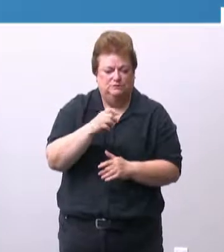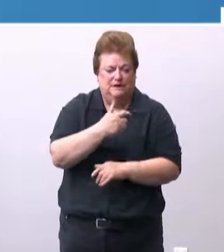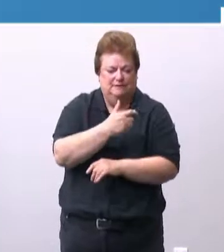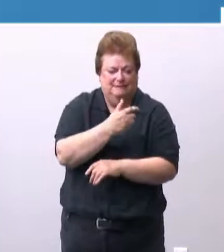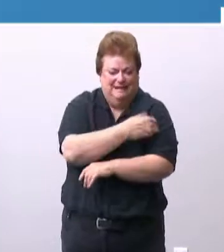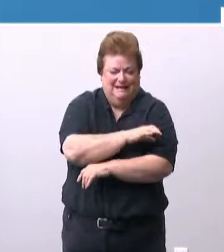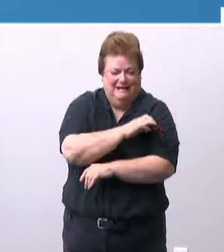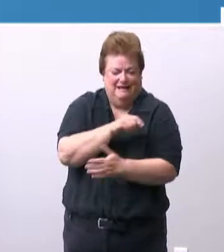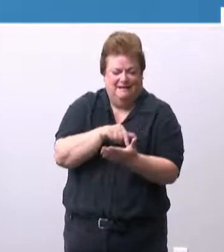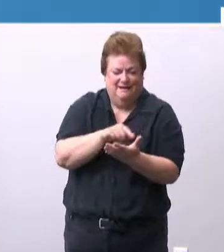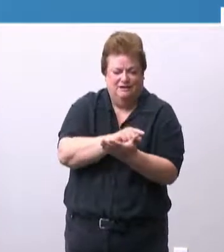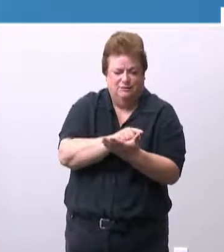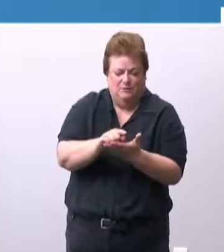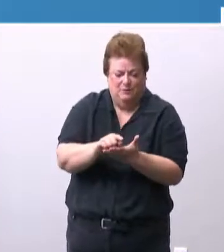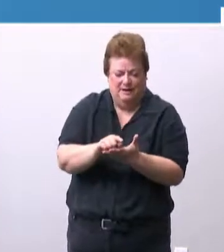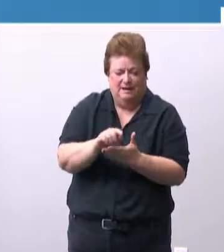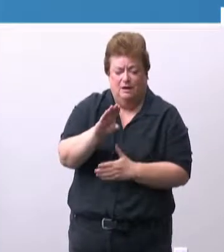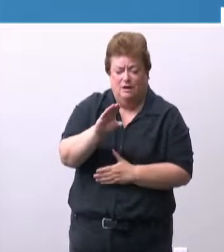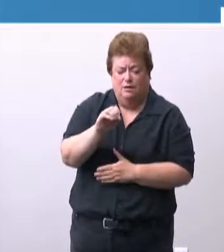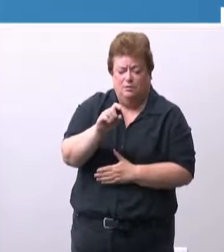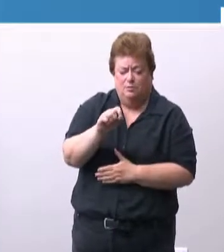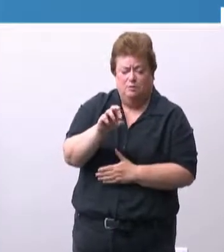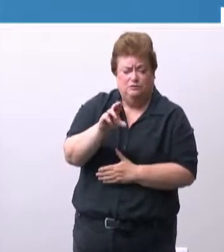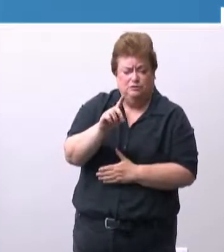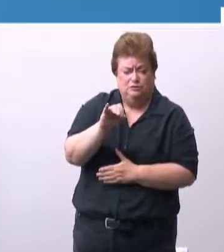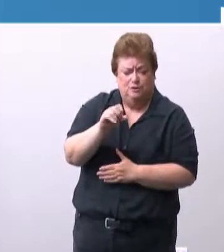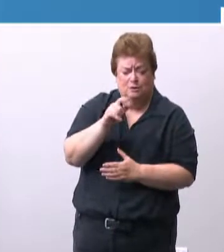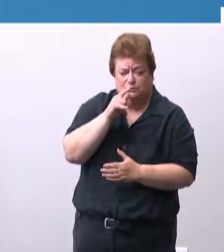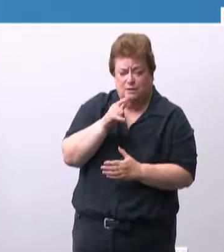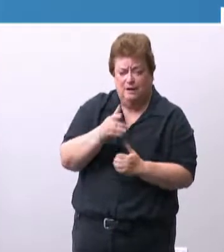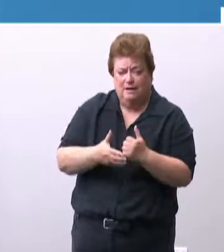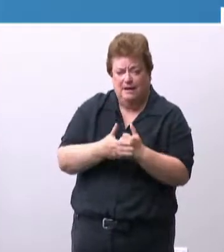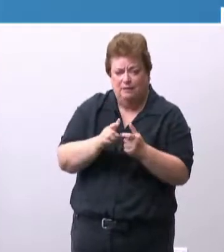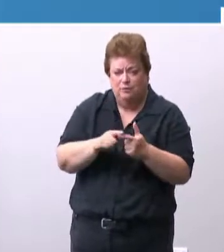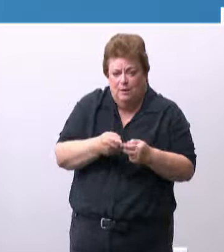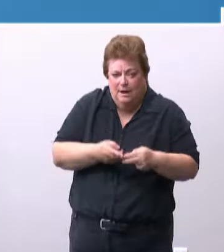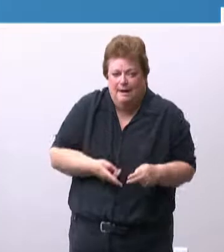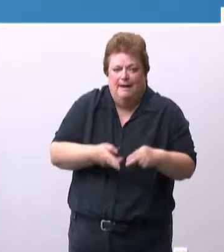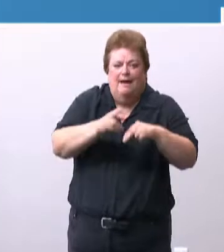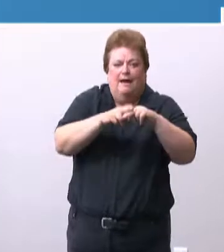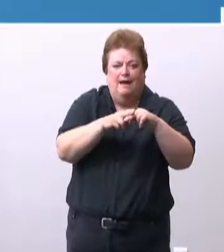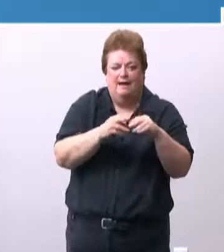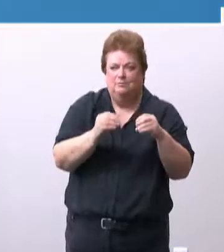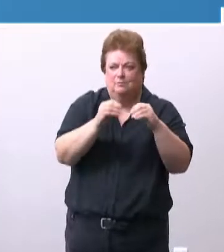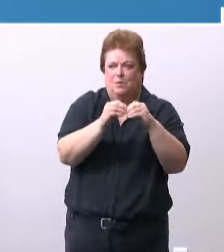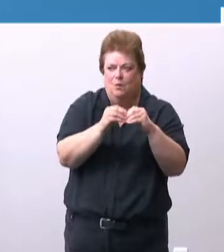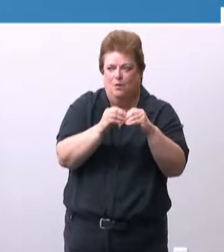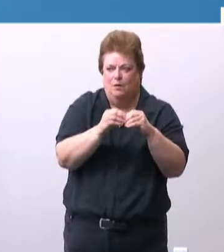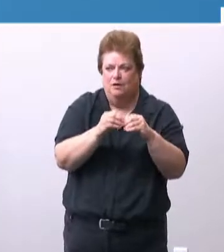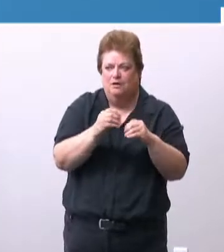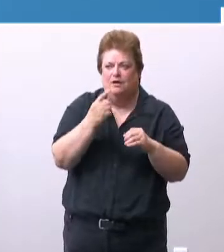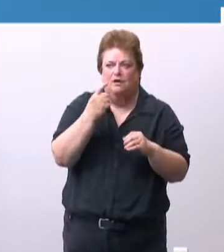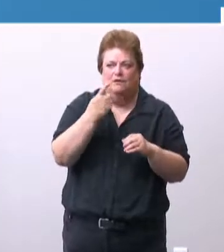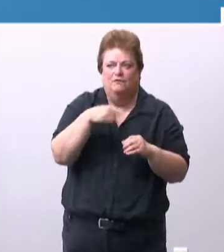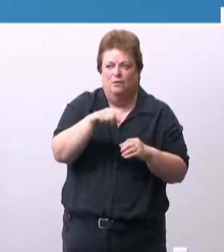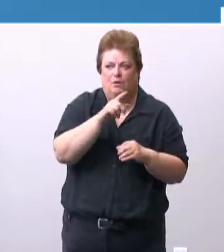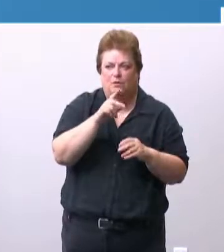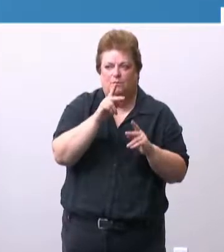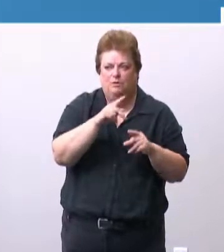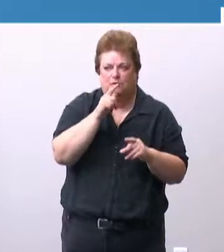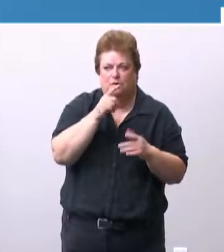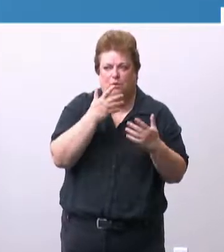week. A booster dose helps maximize the existing protection a person already has against